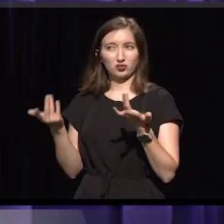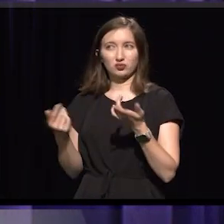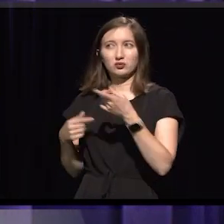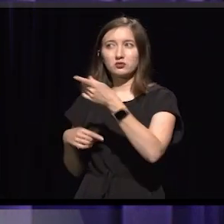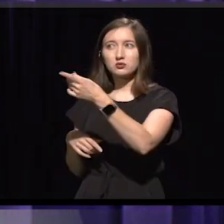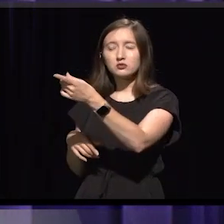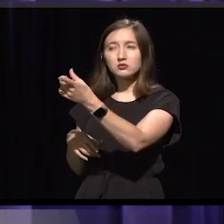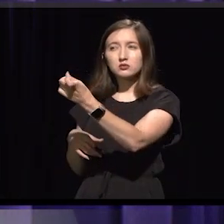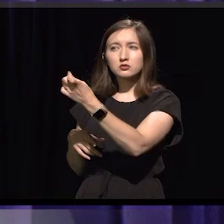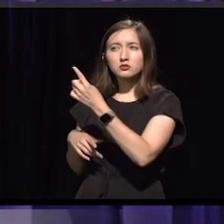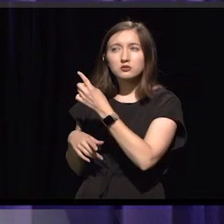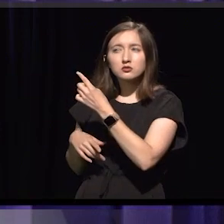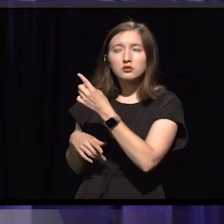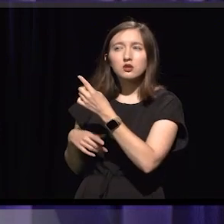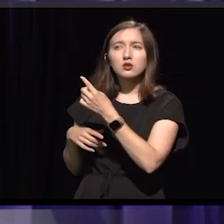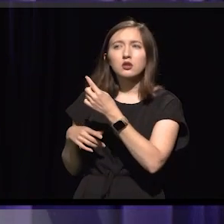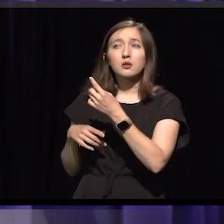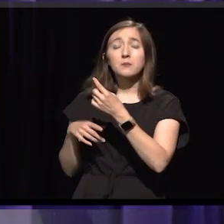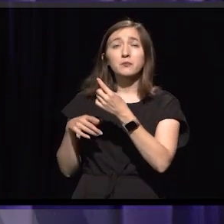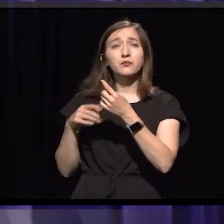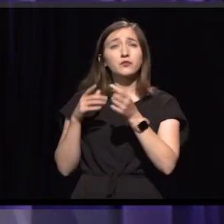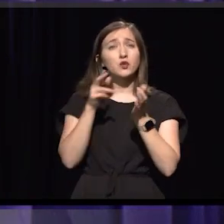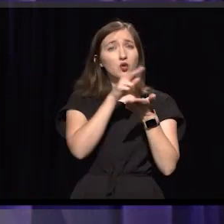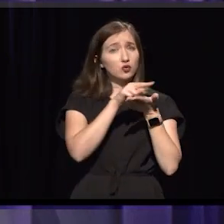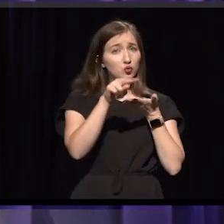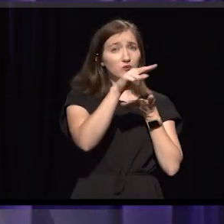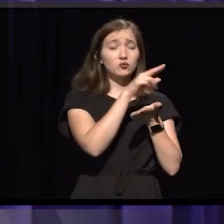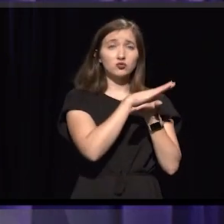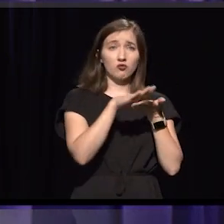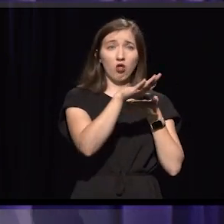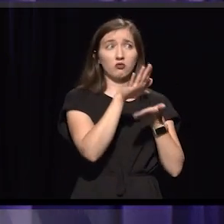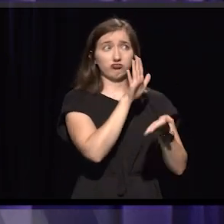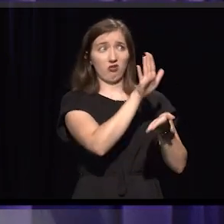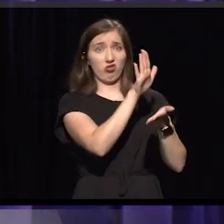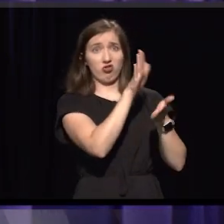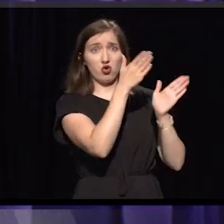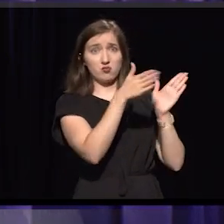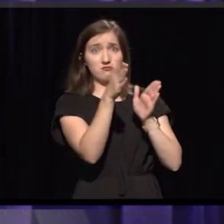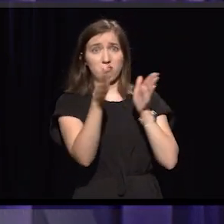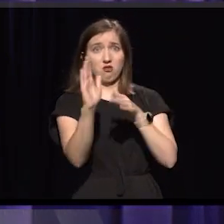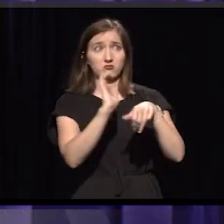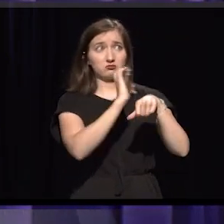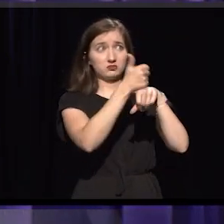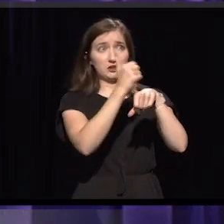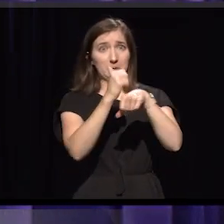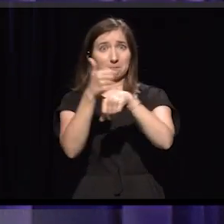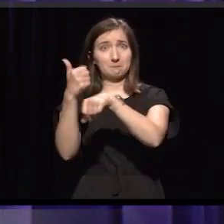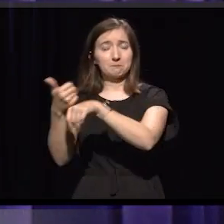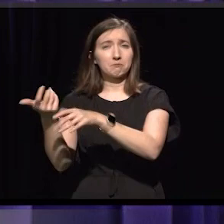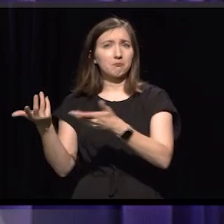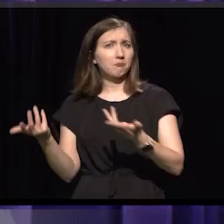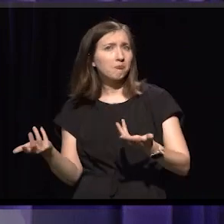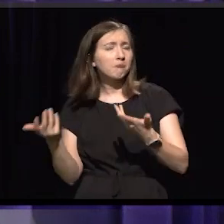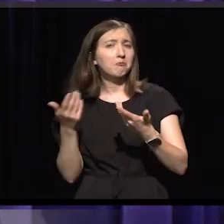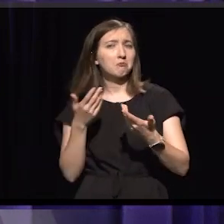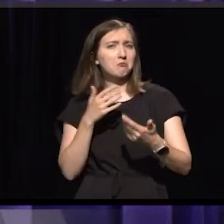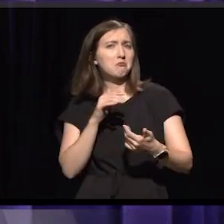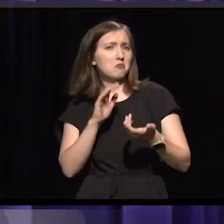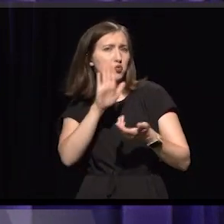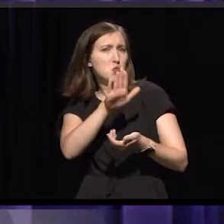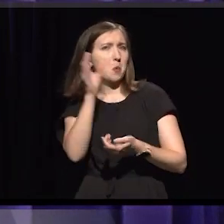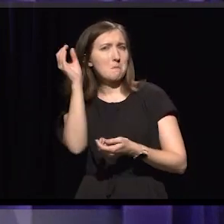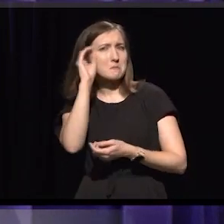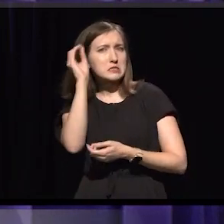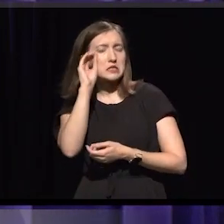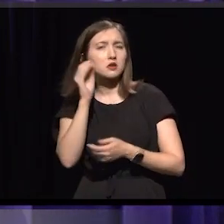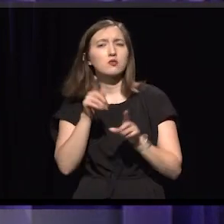feel about the plans from our colleges and universities, and what sort of metrics should be used when universities start bringing back